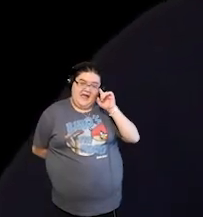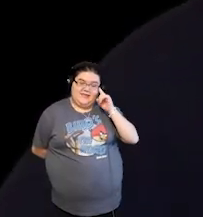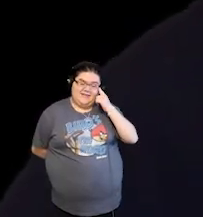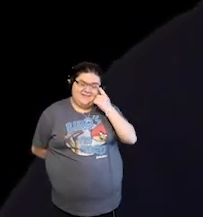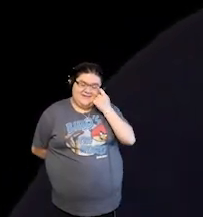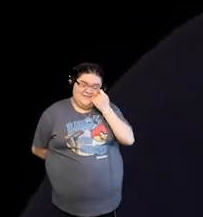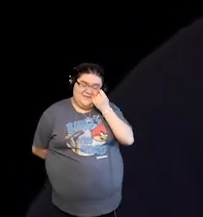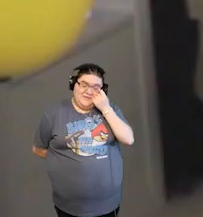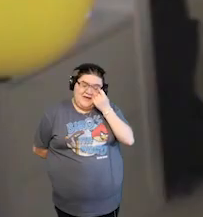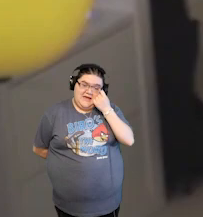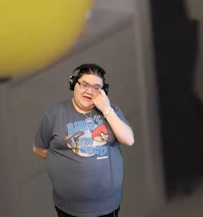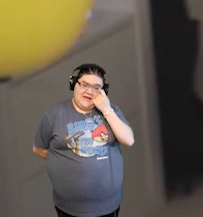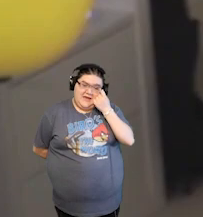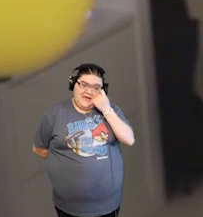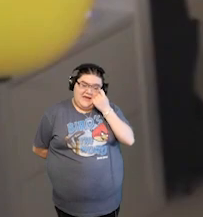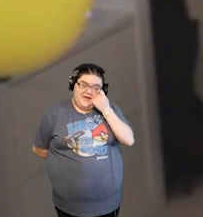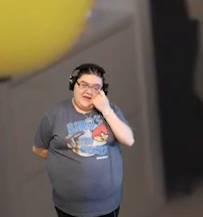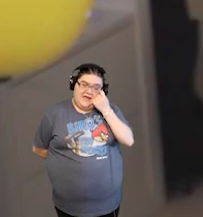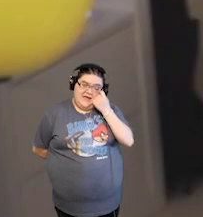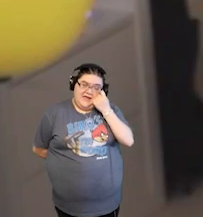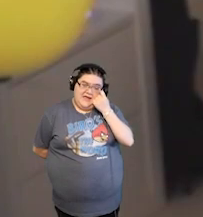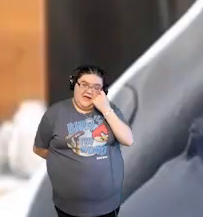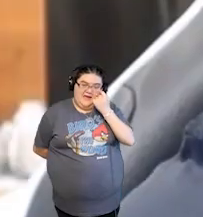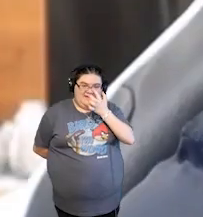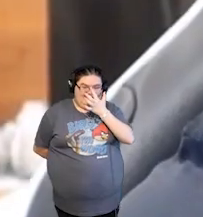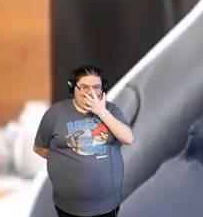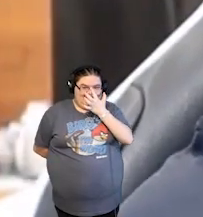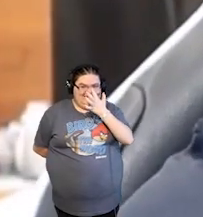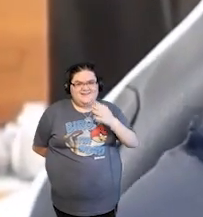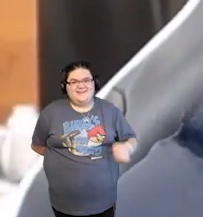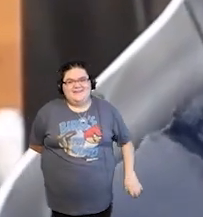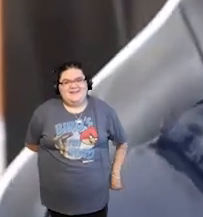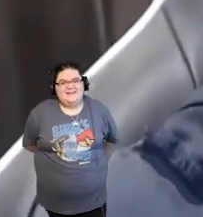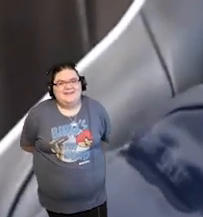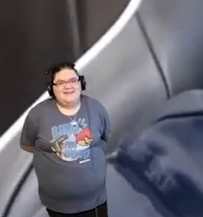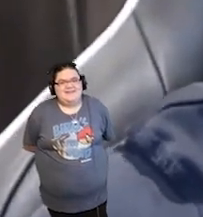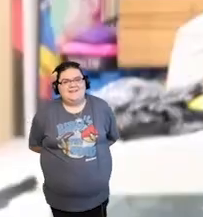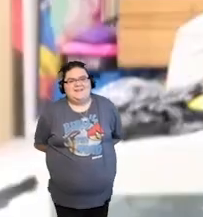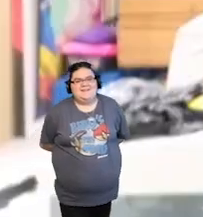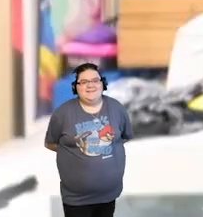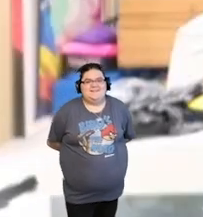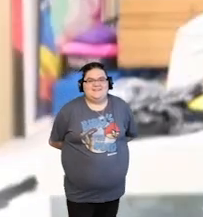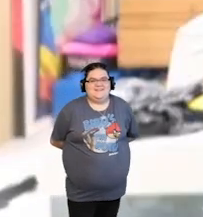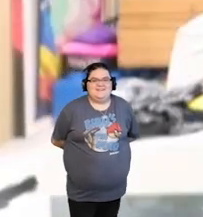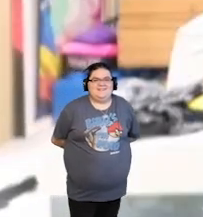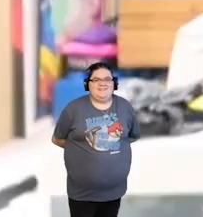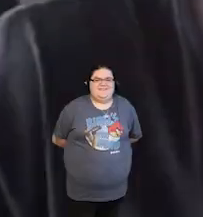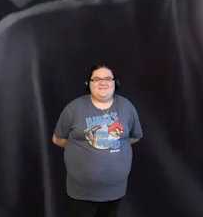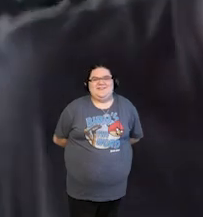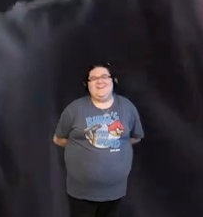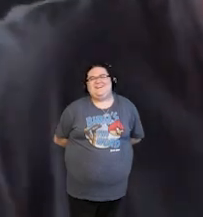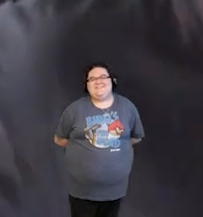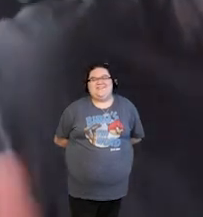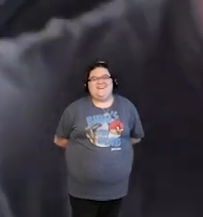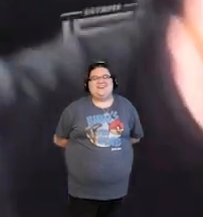for me! That's enough for me! That's enough for me! Alright, well, it's me and Lachlan. It's me and Lachlan.